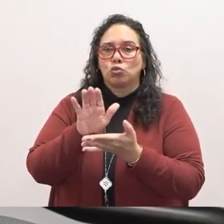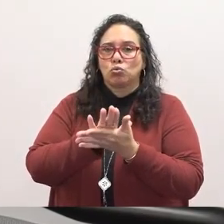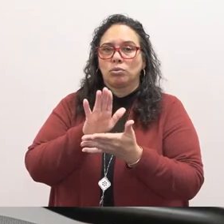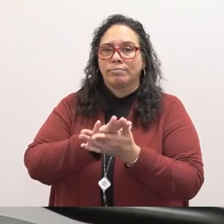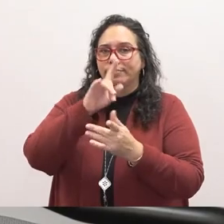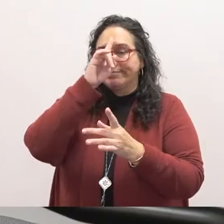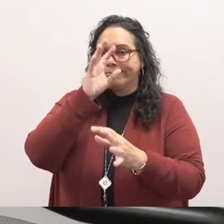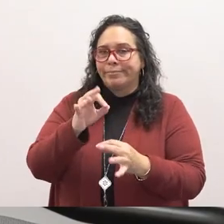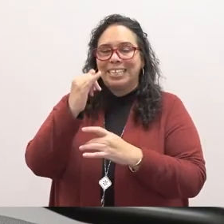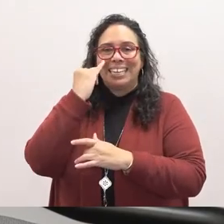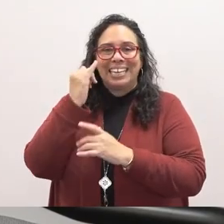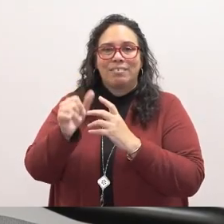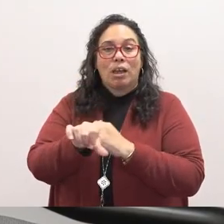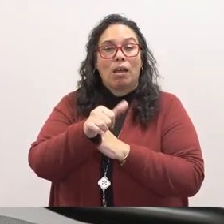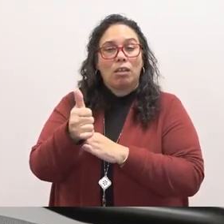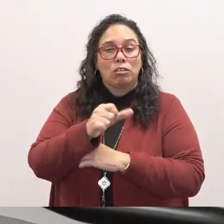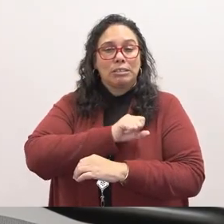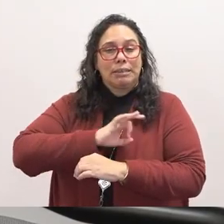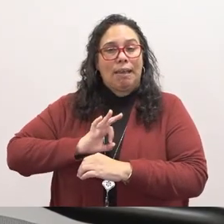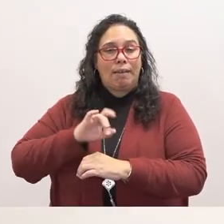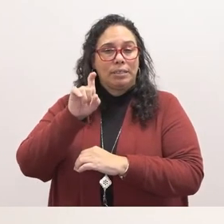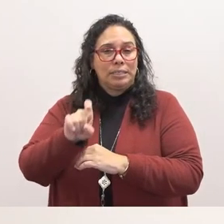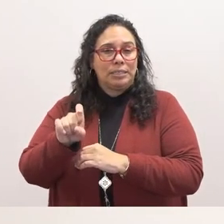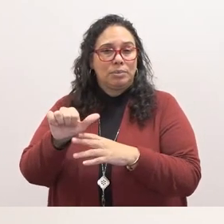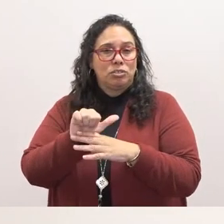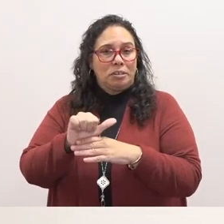additional staff need to be trained as well.